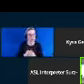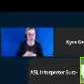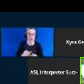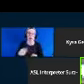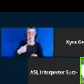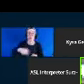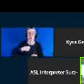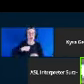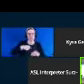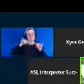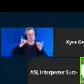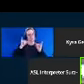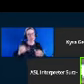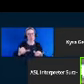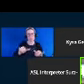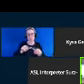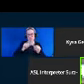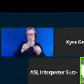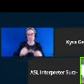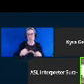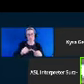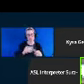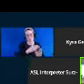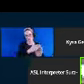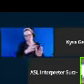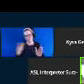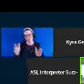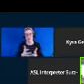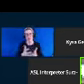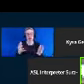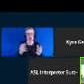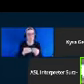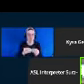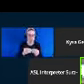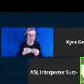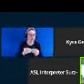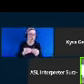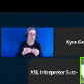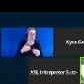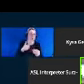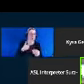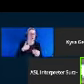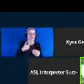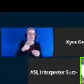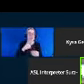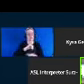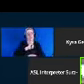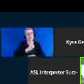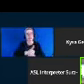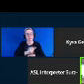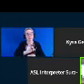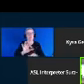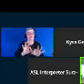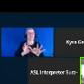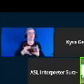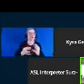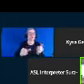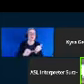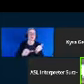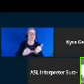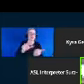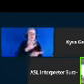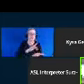there. We have such a long way to go with the establishment of a family assistance center that is set up specifically for the victims and their